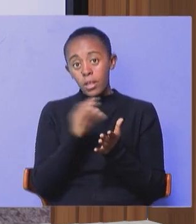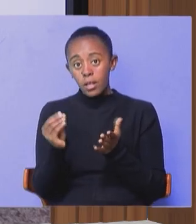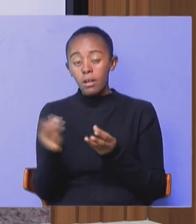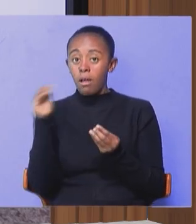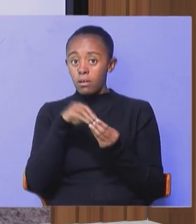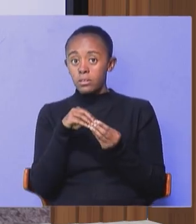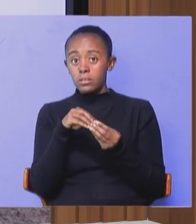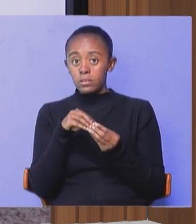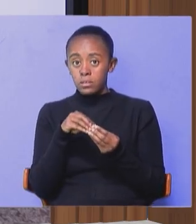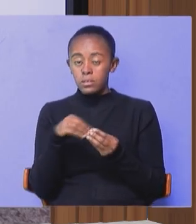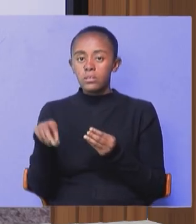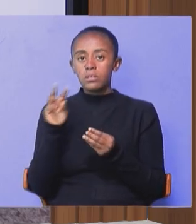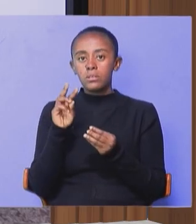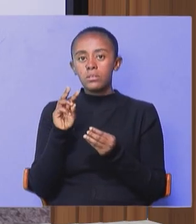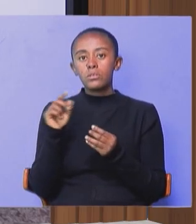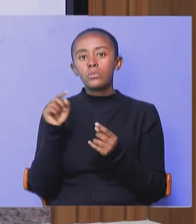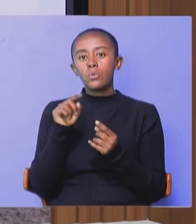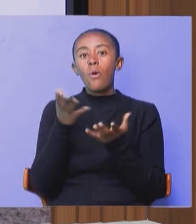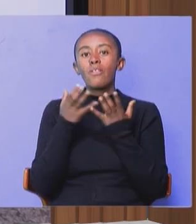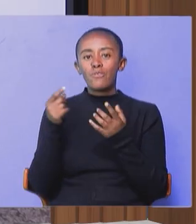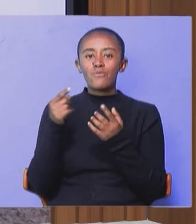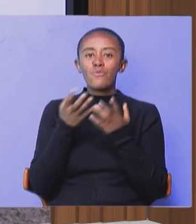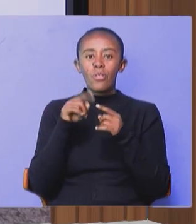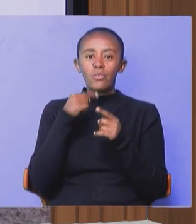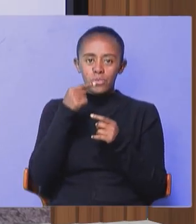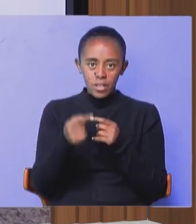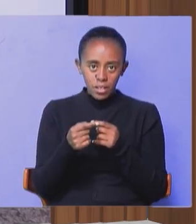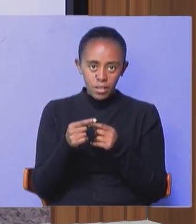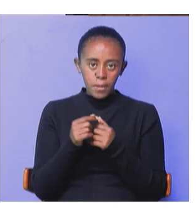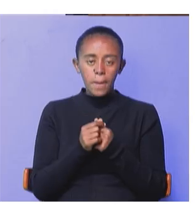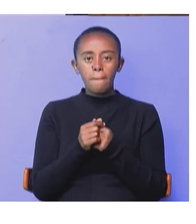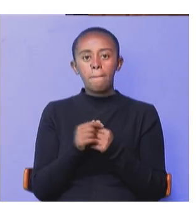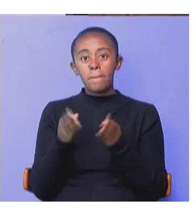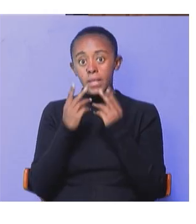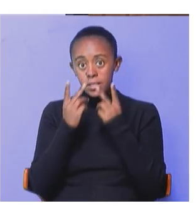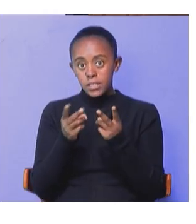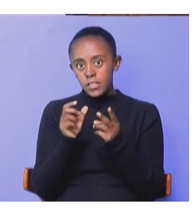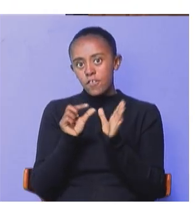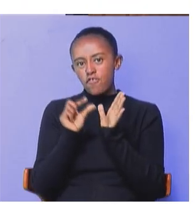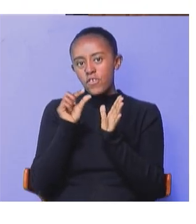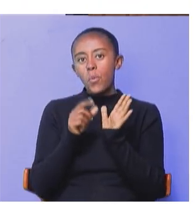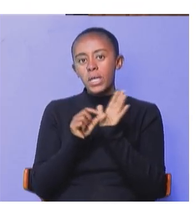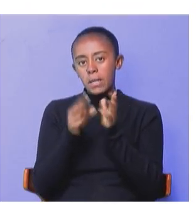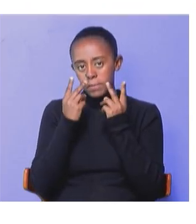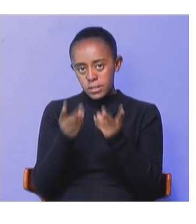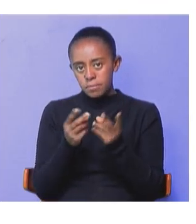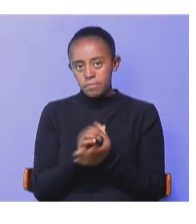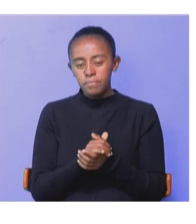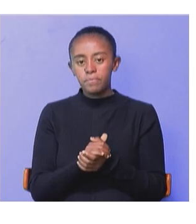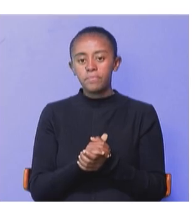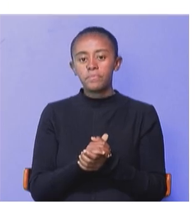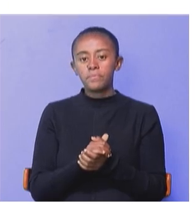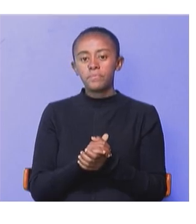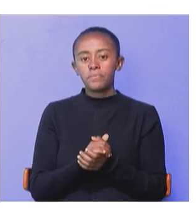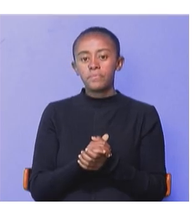add on to what you want to say as well. So let's see a few examples.